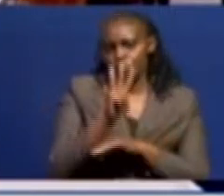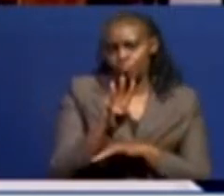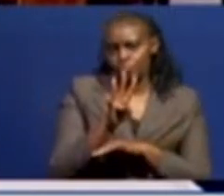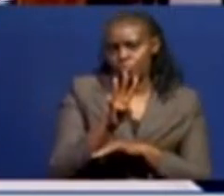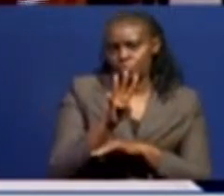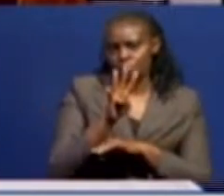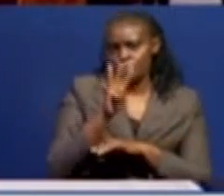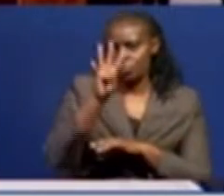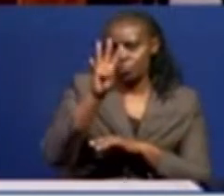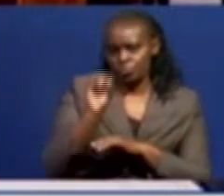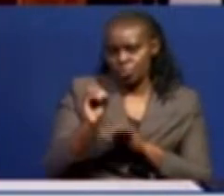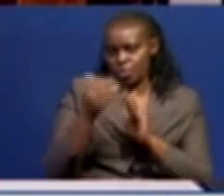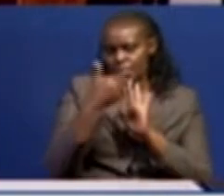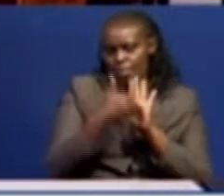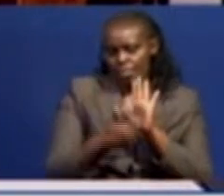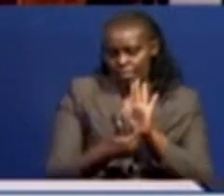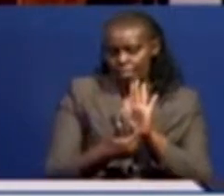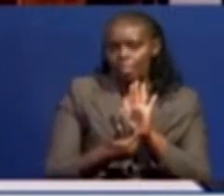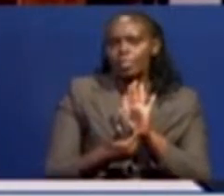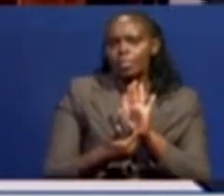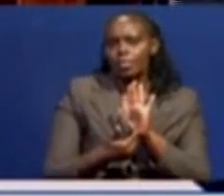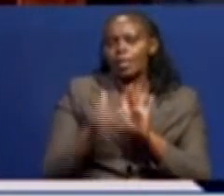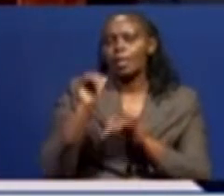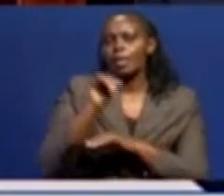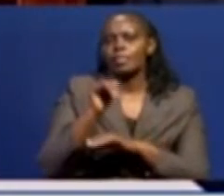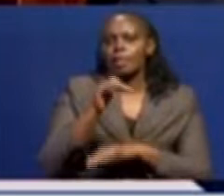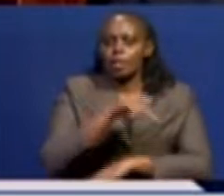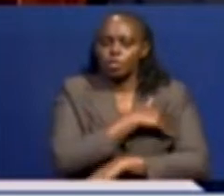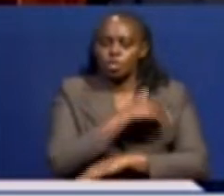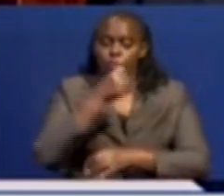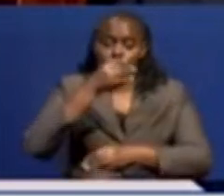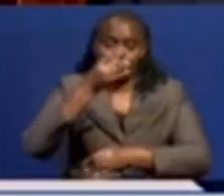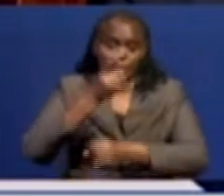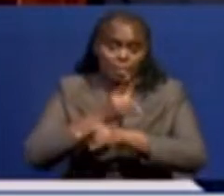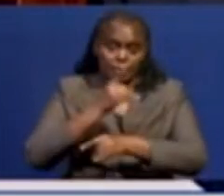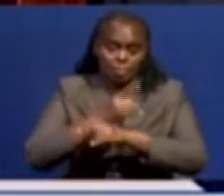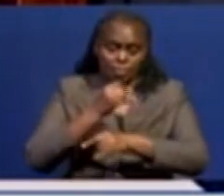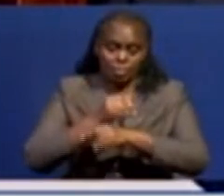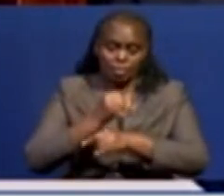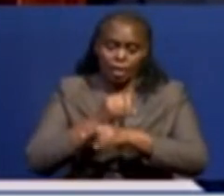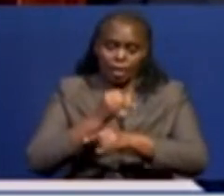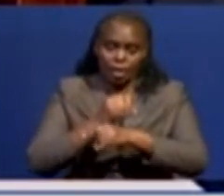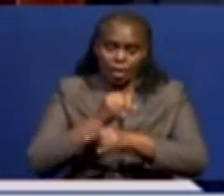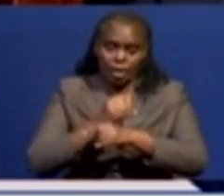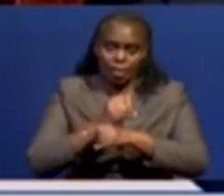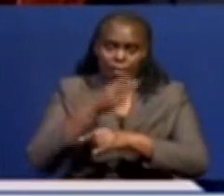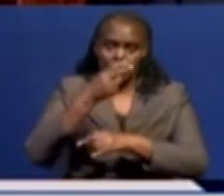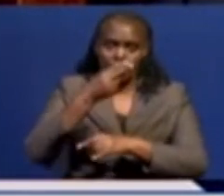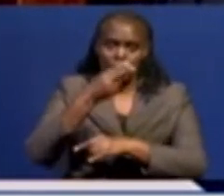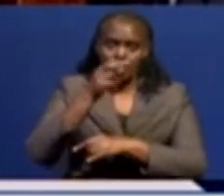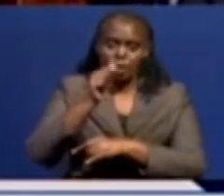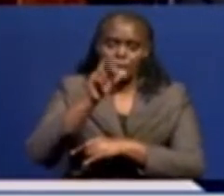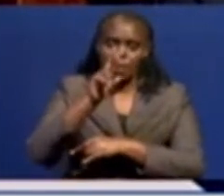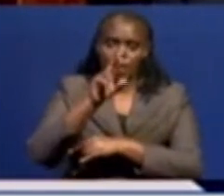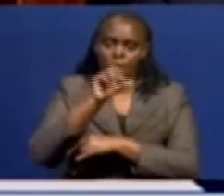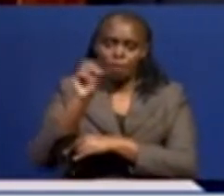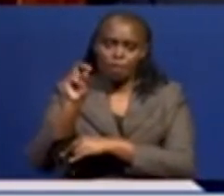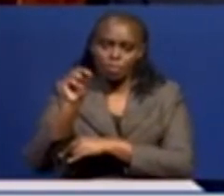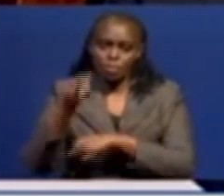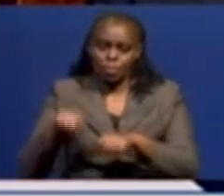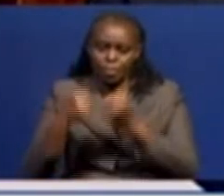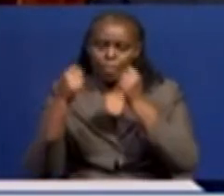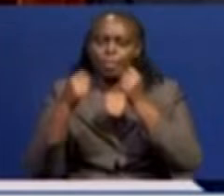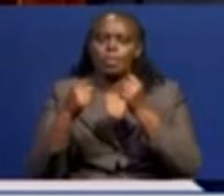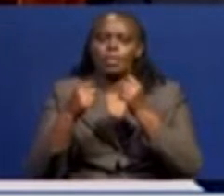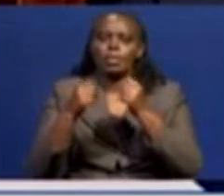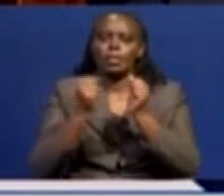Paragraph 14 on page 40, that the Chief of Staff, Harrison Gatobu Arias Nchamba